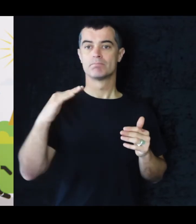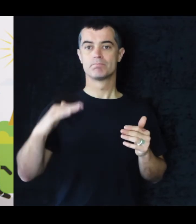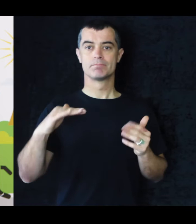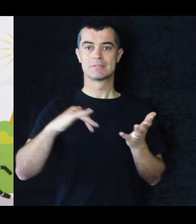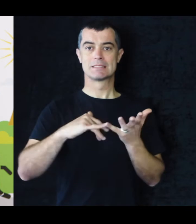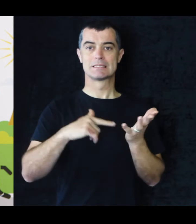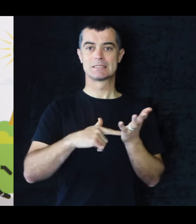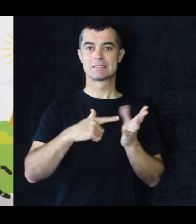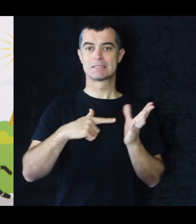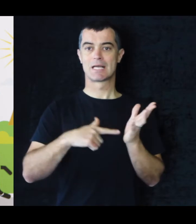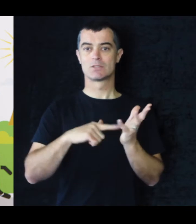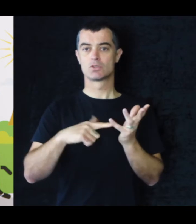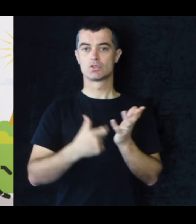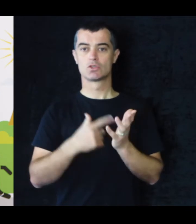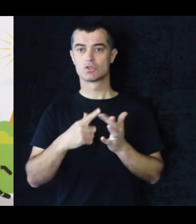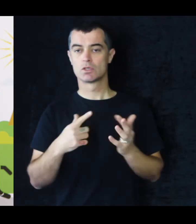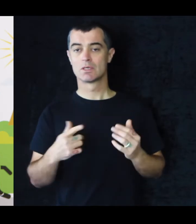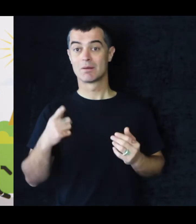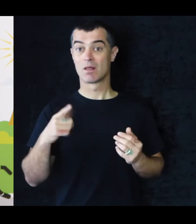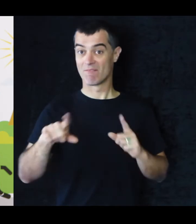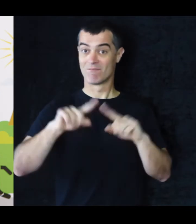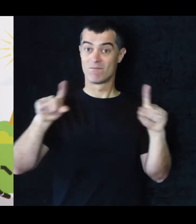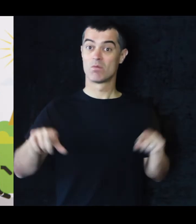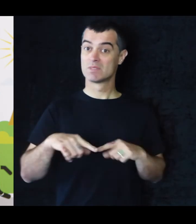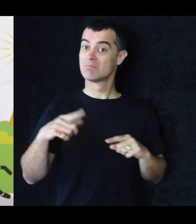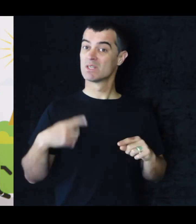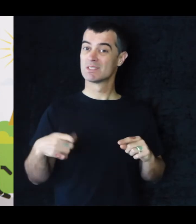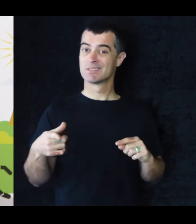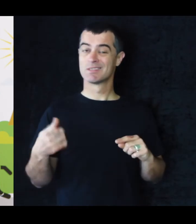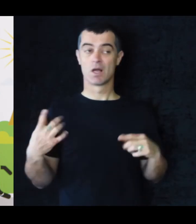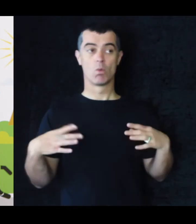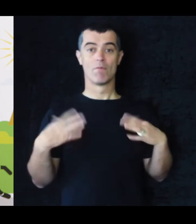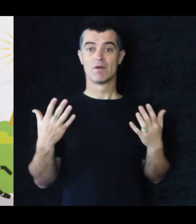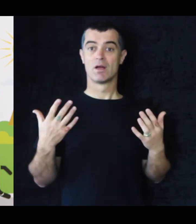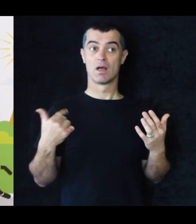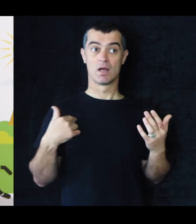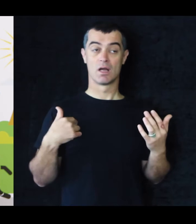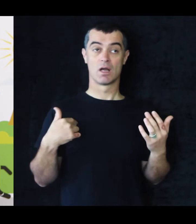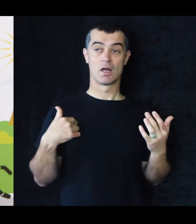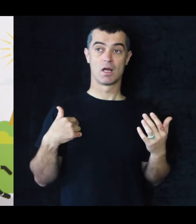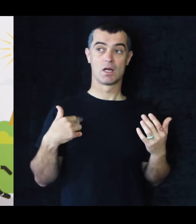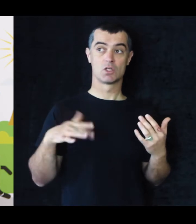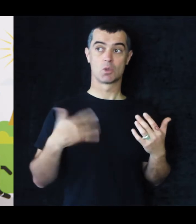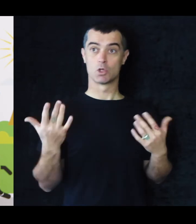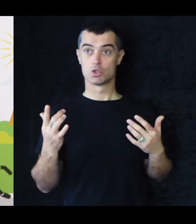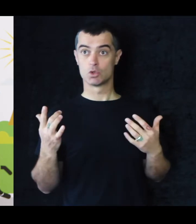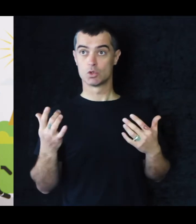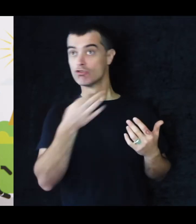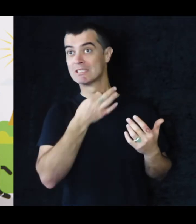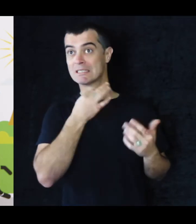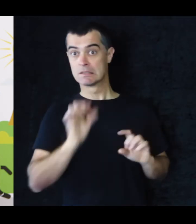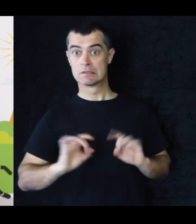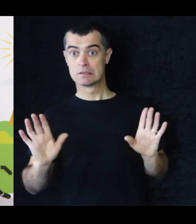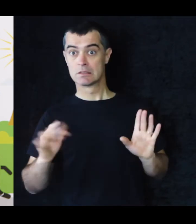stature on those forms because there's this innate thing in me that I don't want to jeopardise that. I mean,